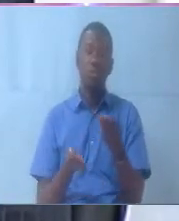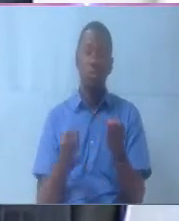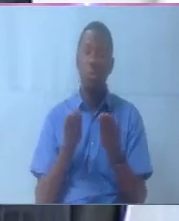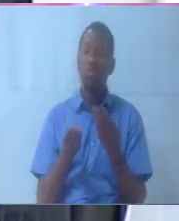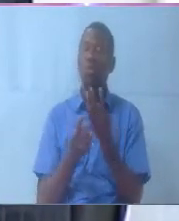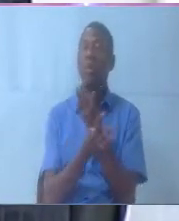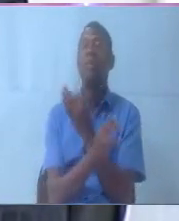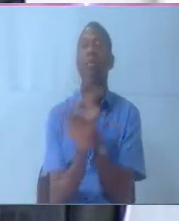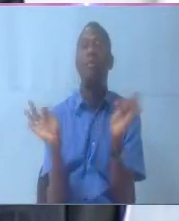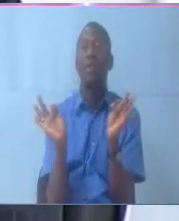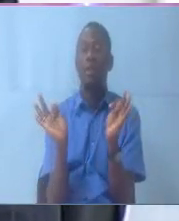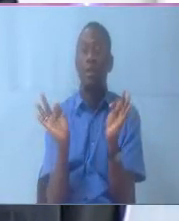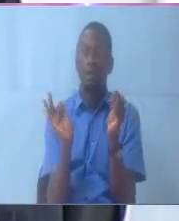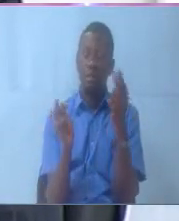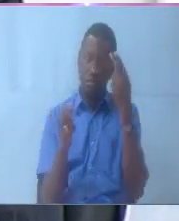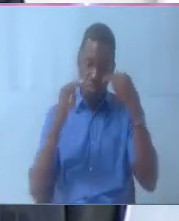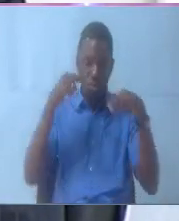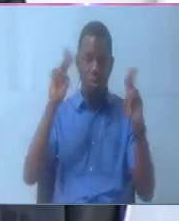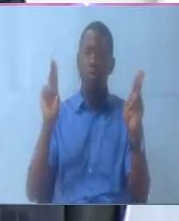lu bula ye menu mutateng.